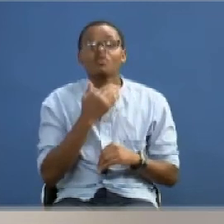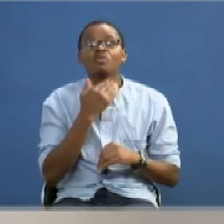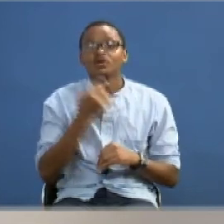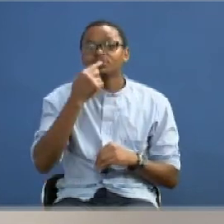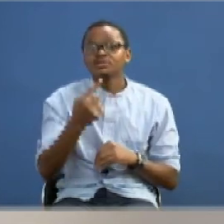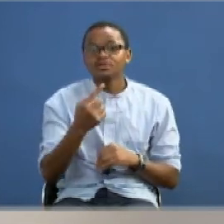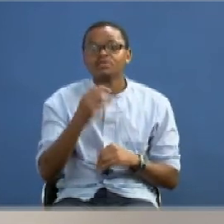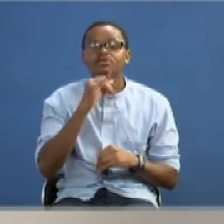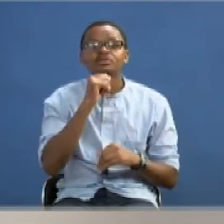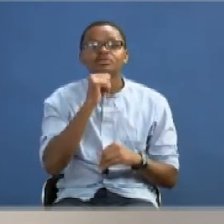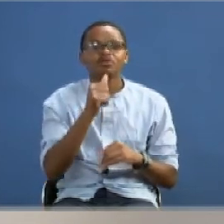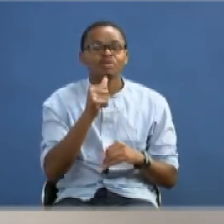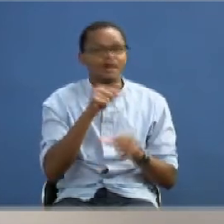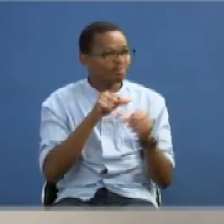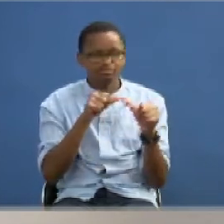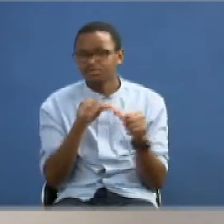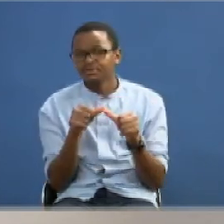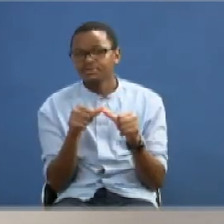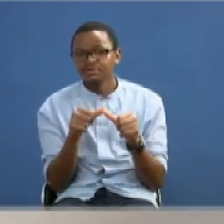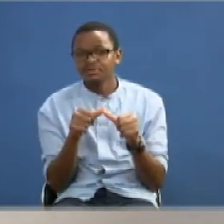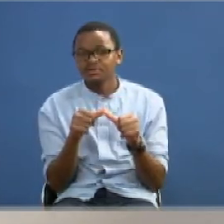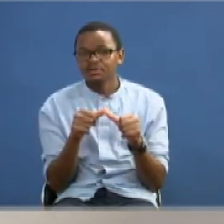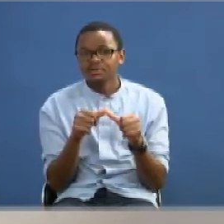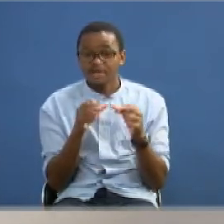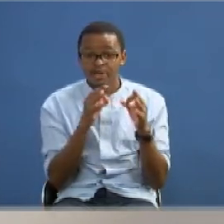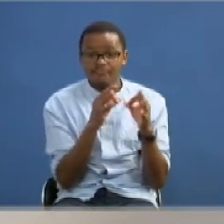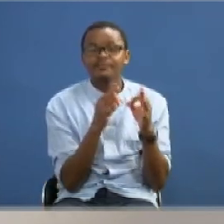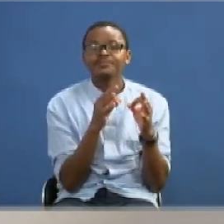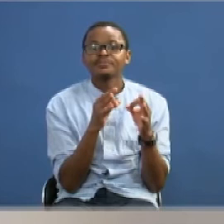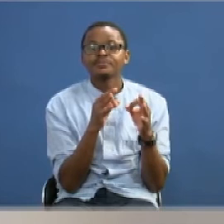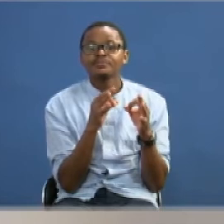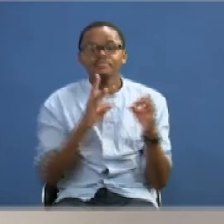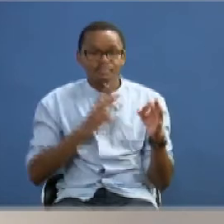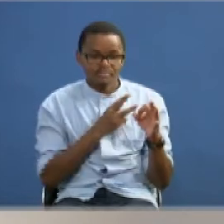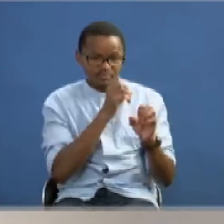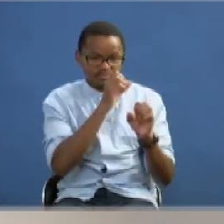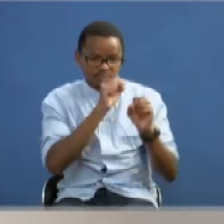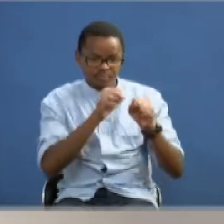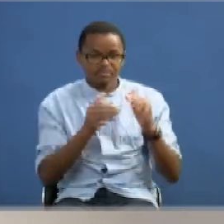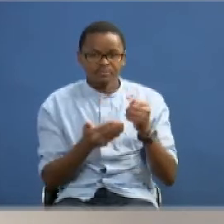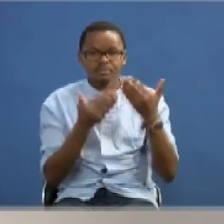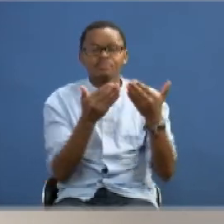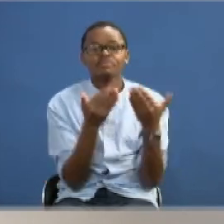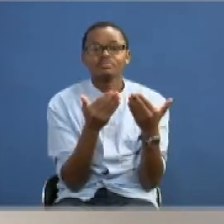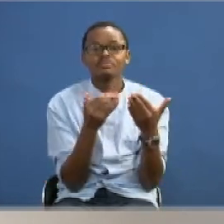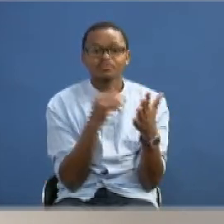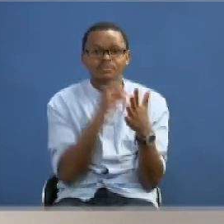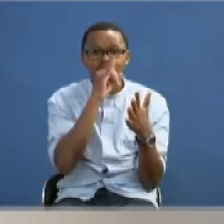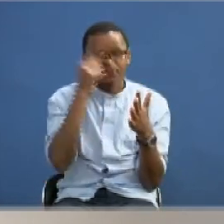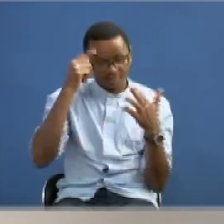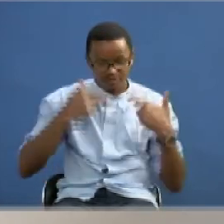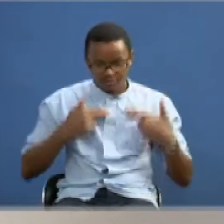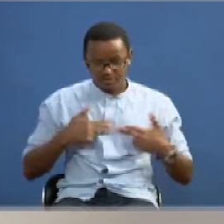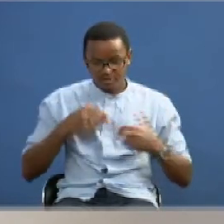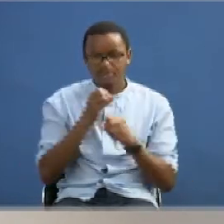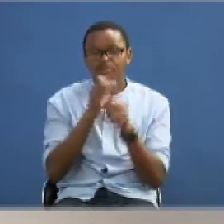to say, is not a matter of if we can provide or we should provide. Mm-hmm. It is for every